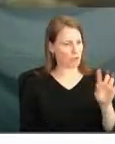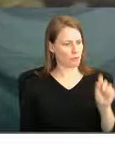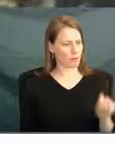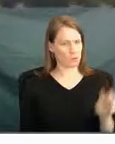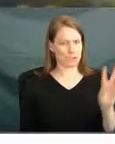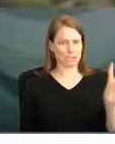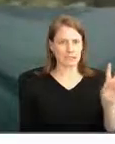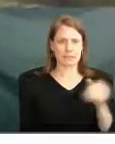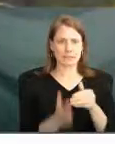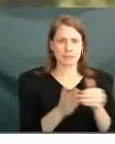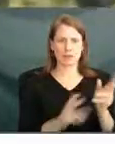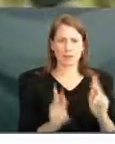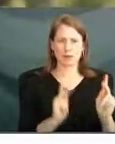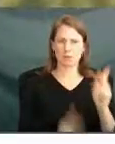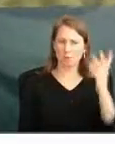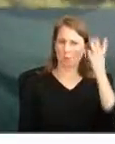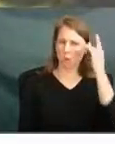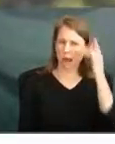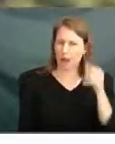do they tackle bullying in school?